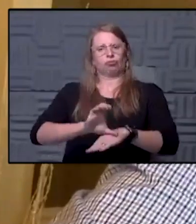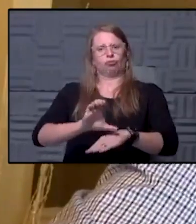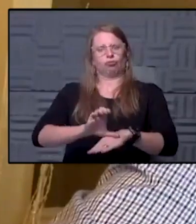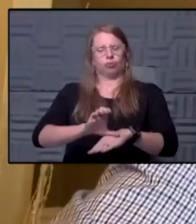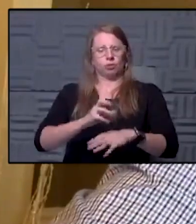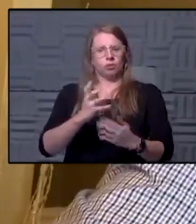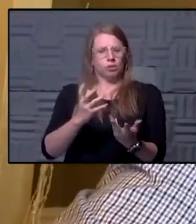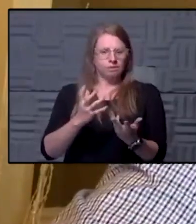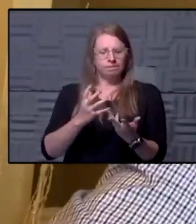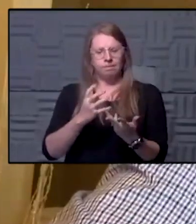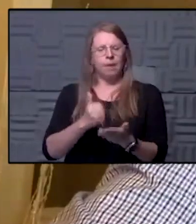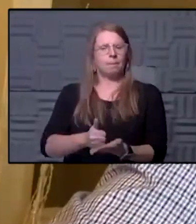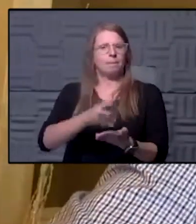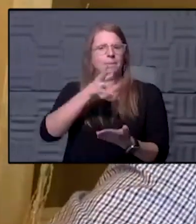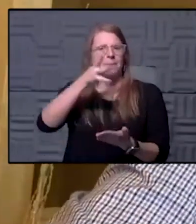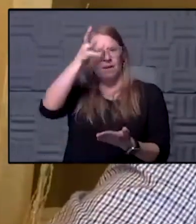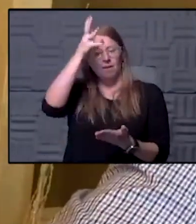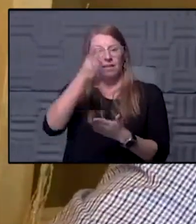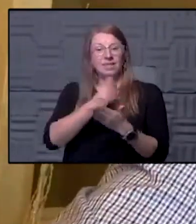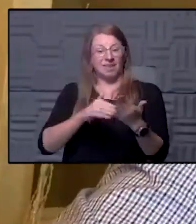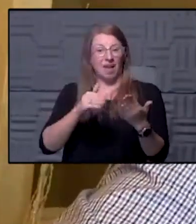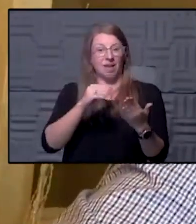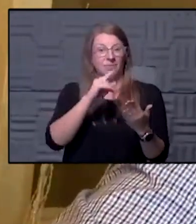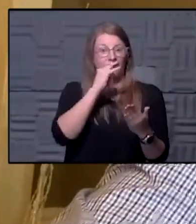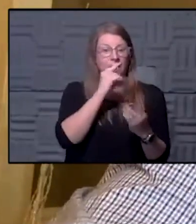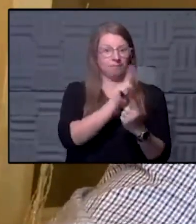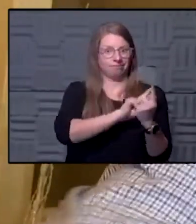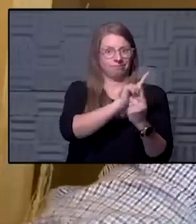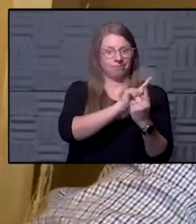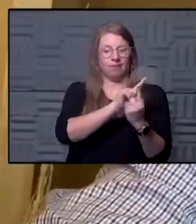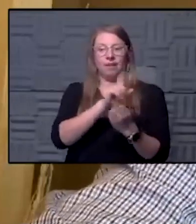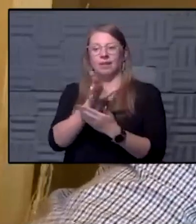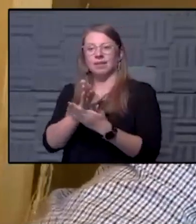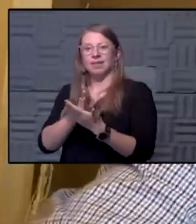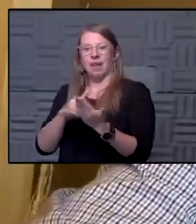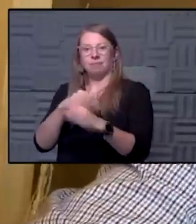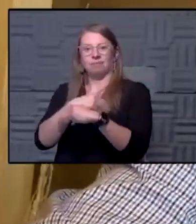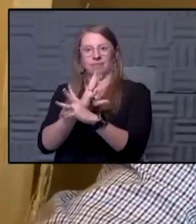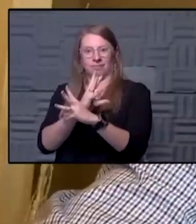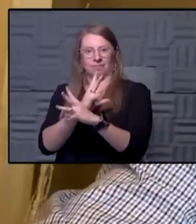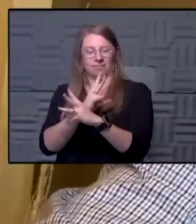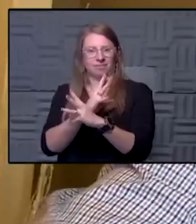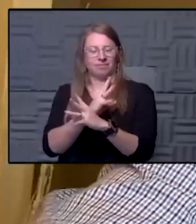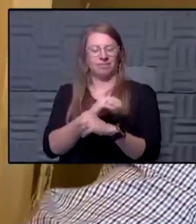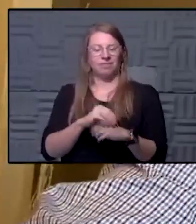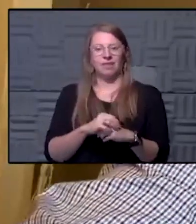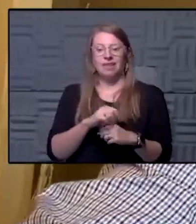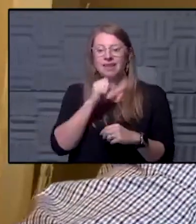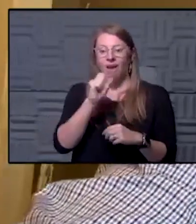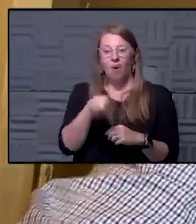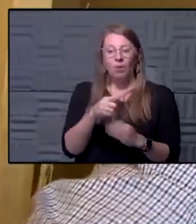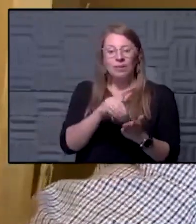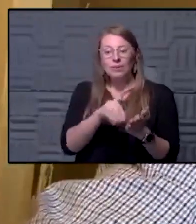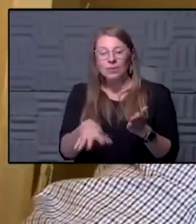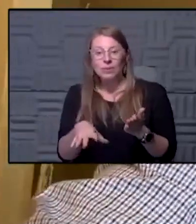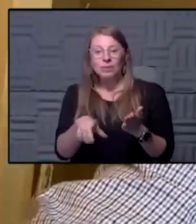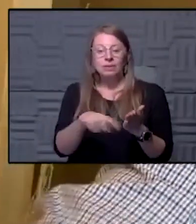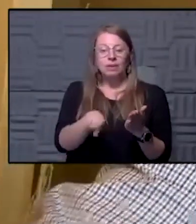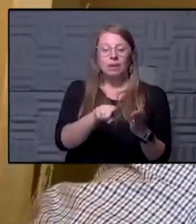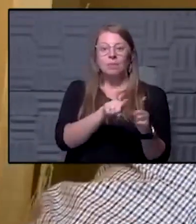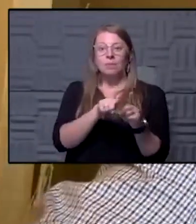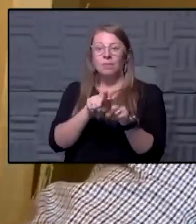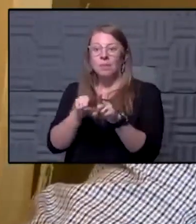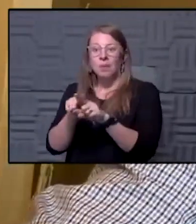As you know, some students are in person, others are doing virtual. And it's not only the students, it's the pressure